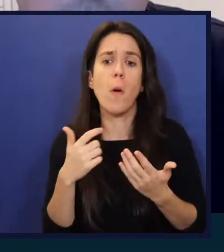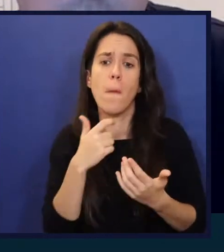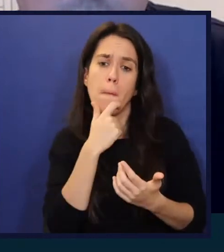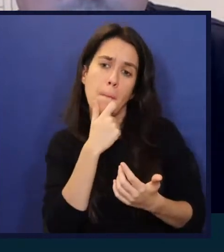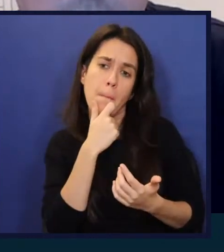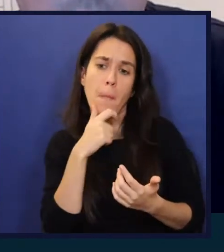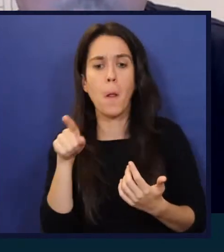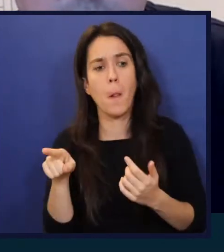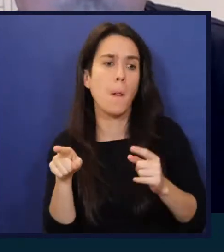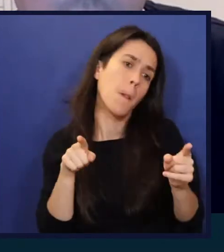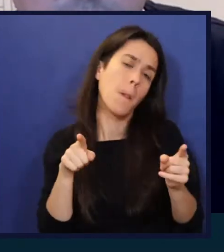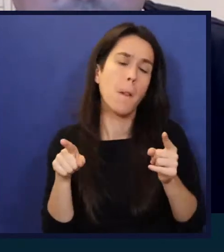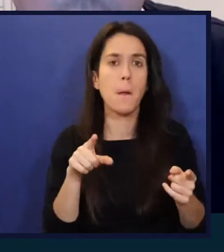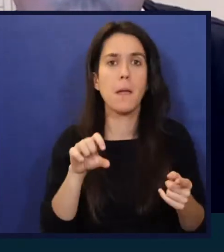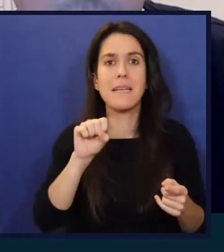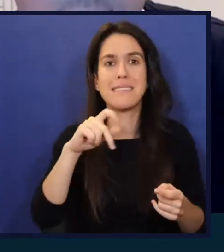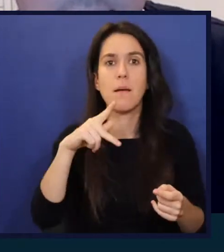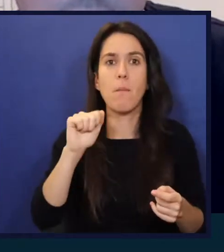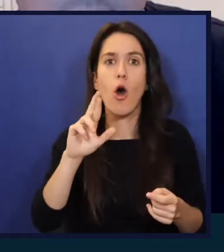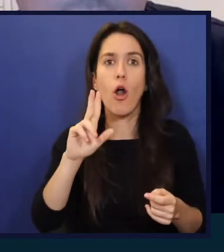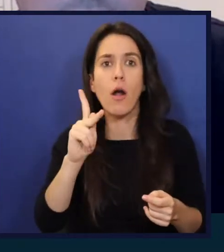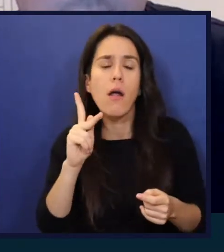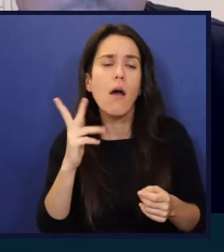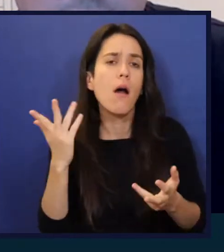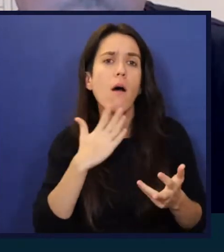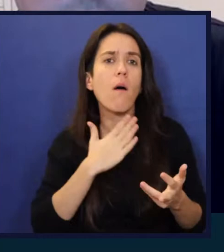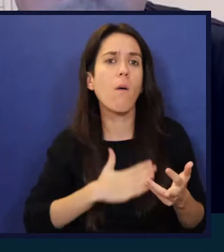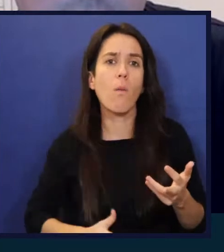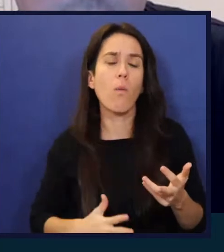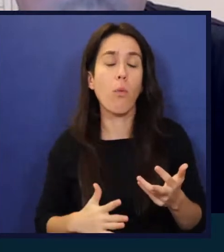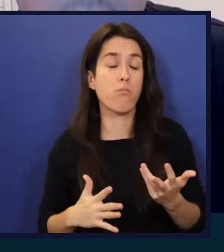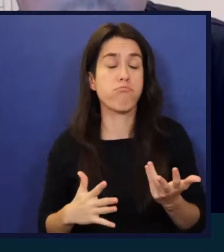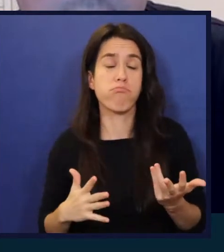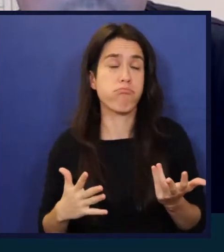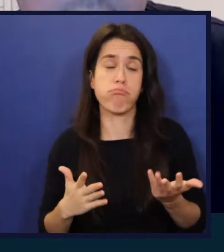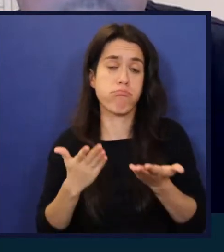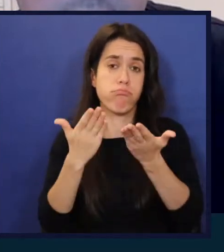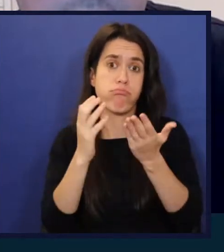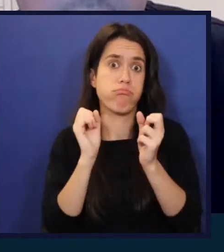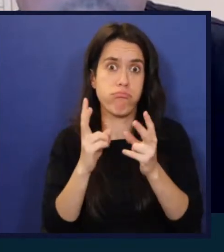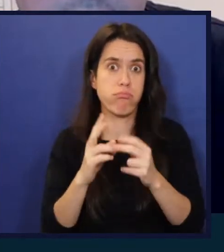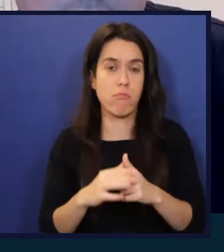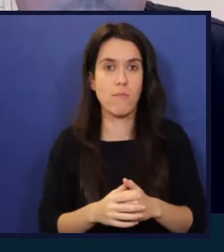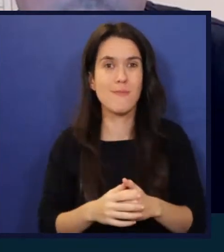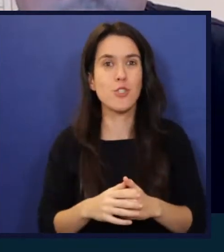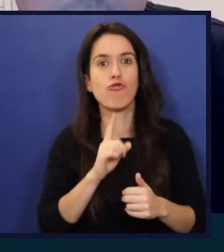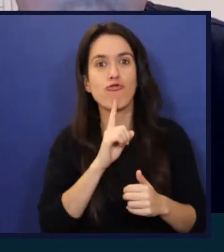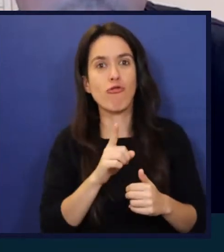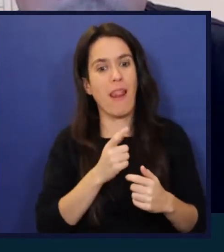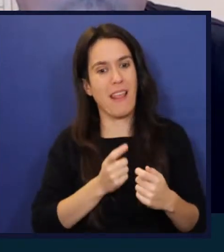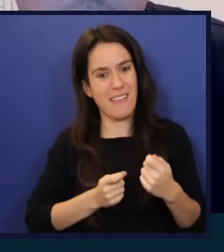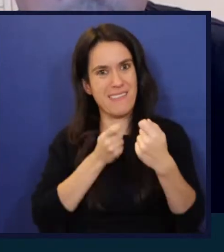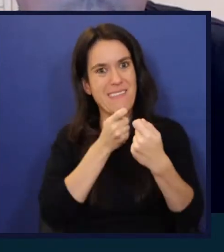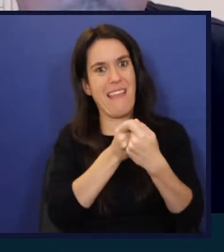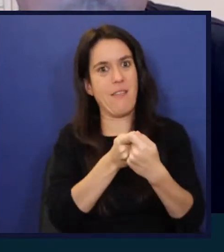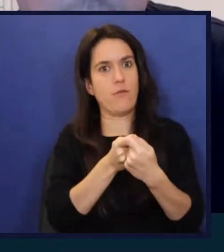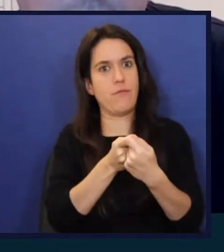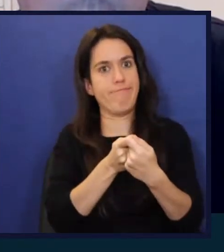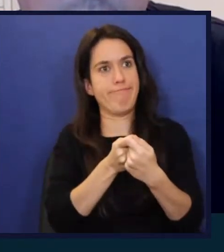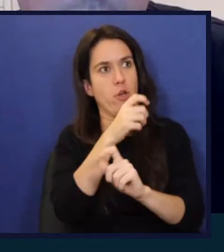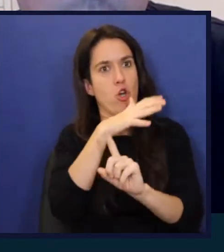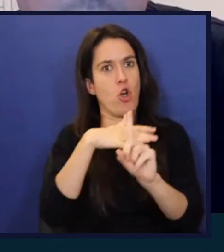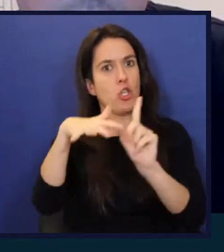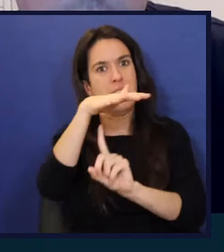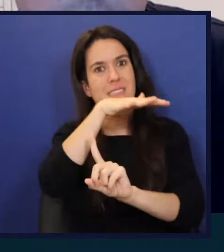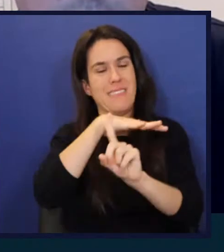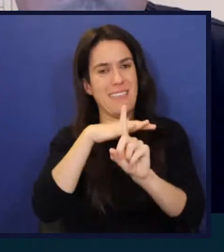have Hive, etc. that you can do your warehousing on? Yes, but it is very tailored towards a specific scenario. So what